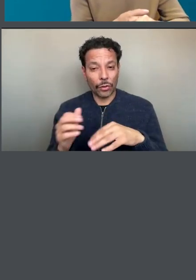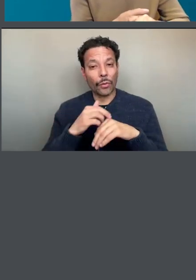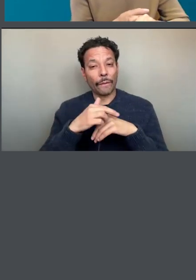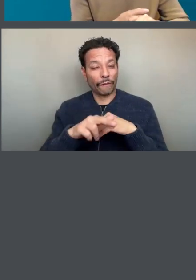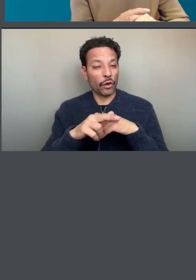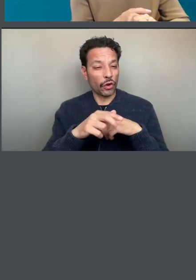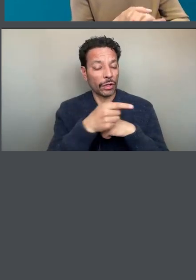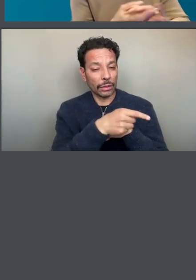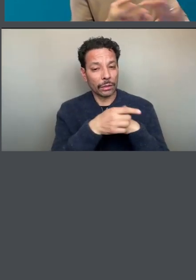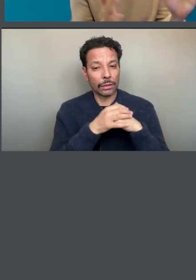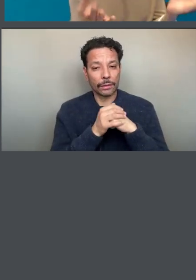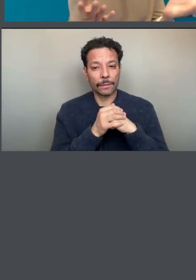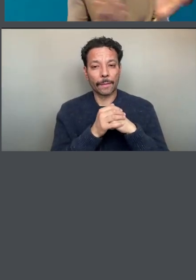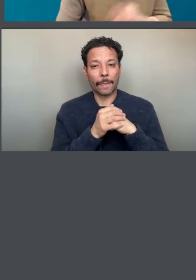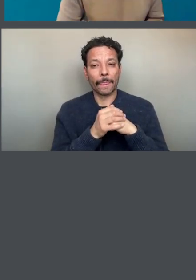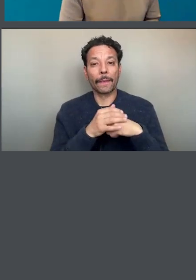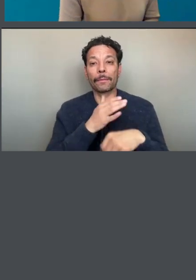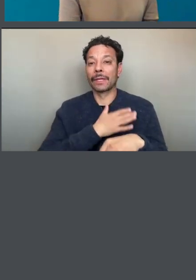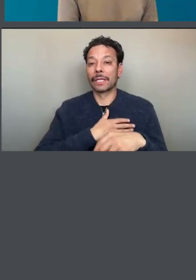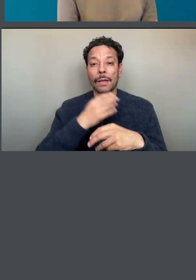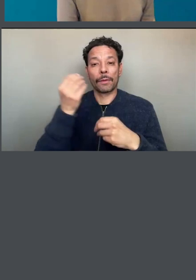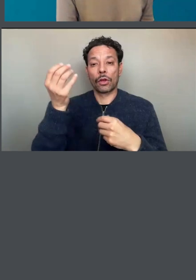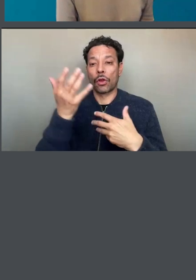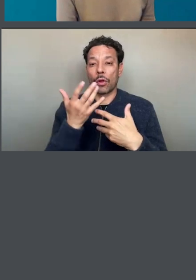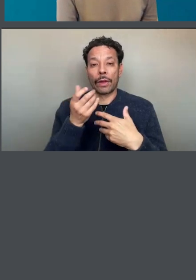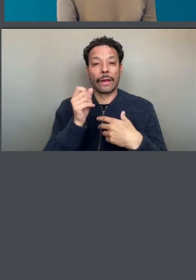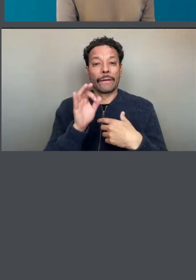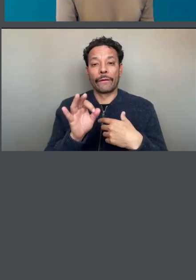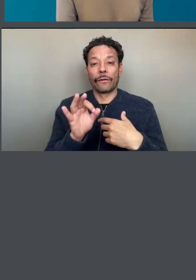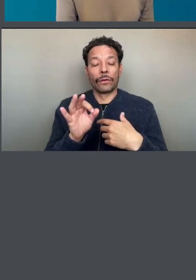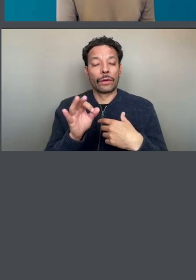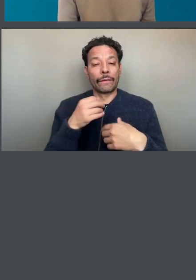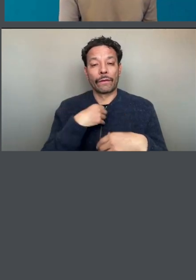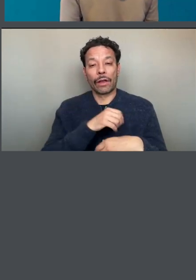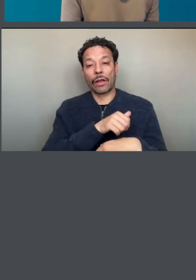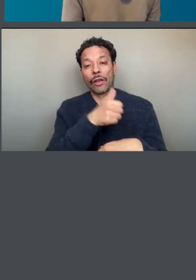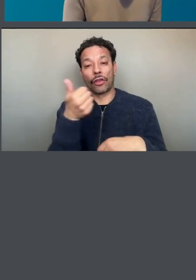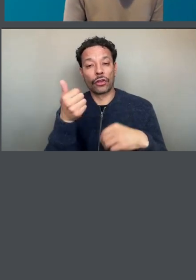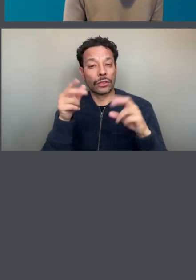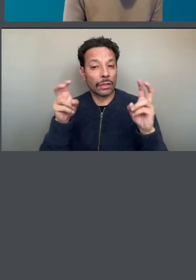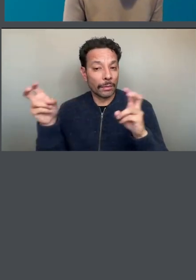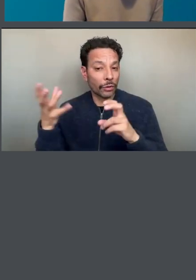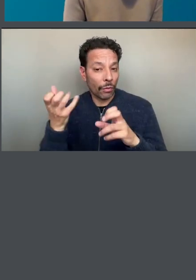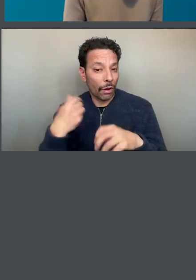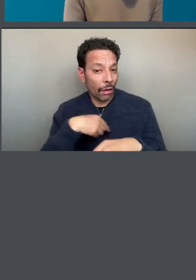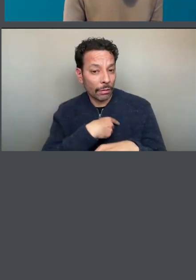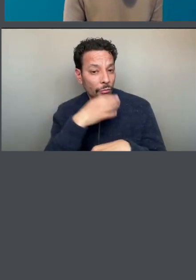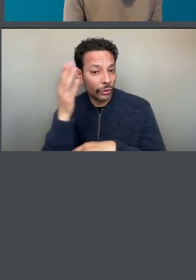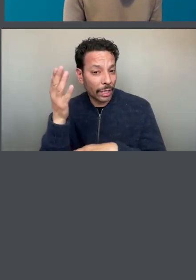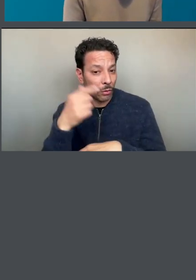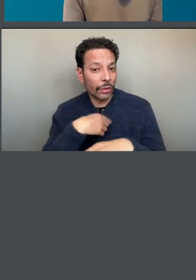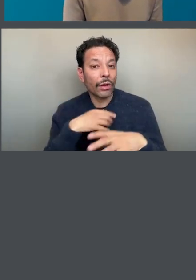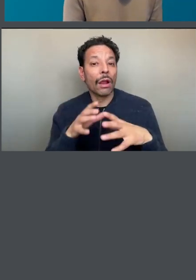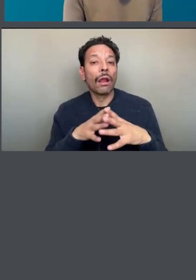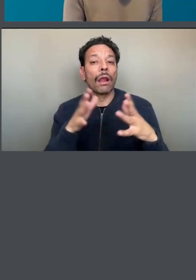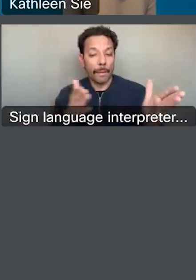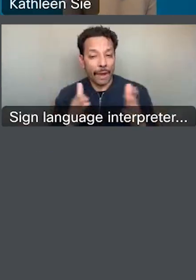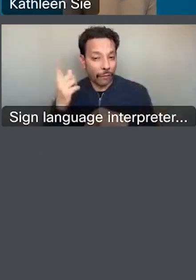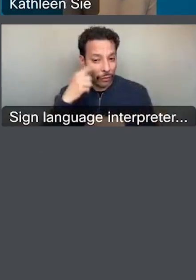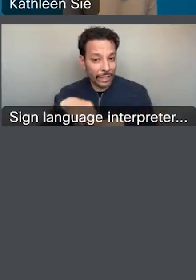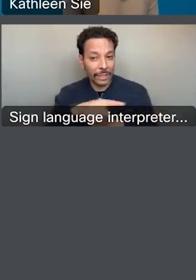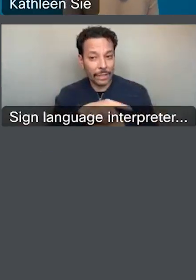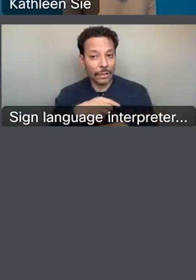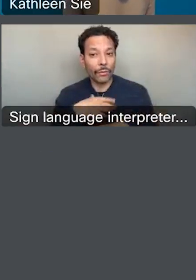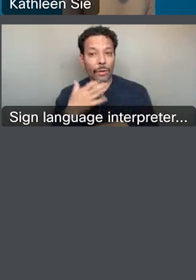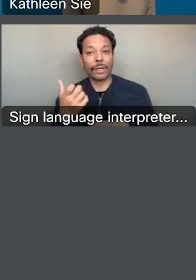referring to. And please let us know if there are other topics that you'd like us to present. We do a lot of planning for these.